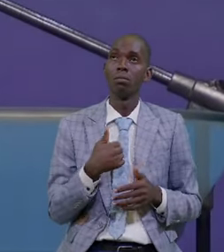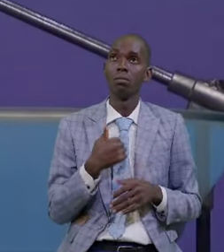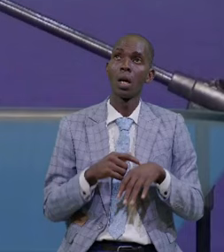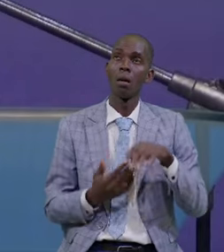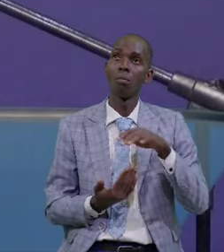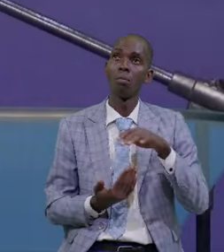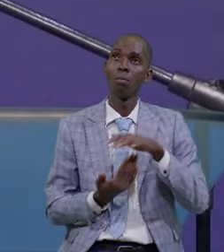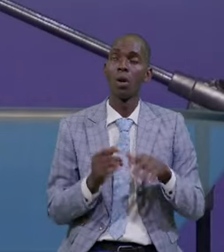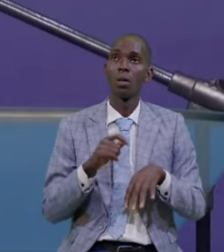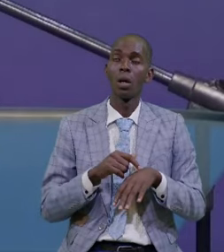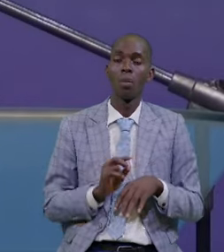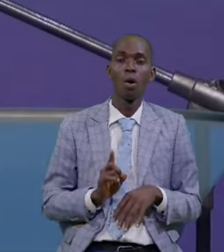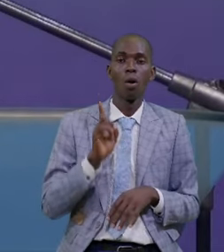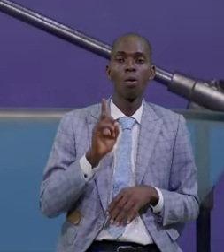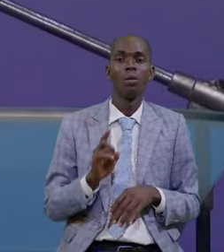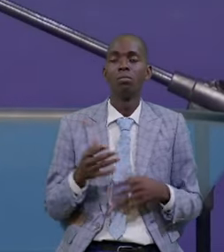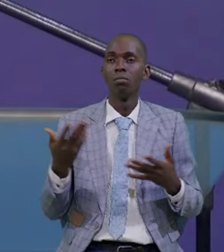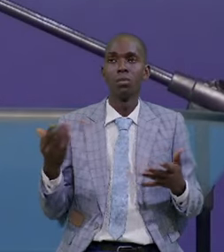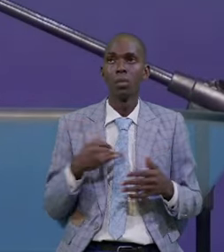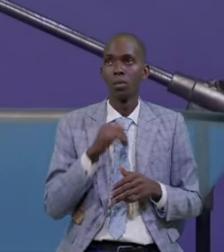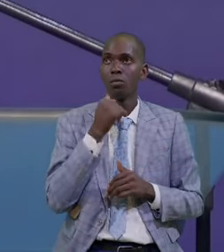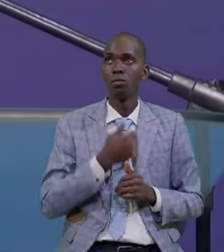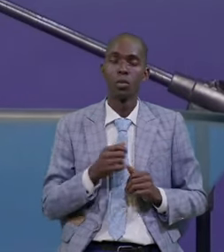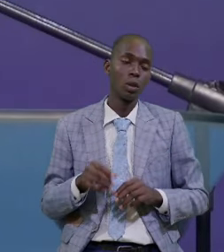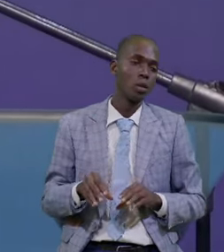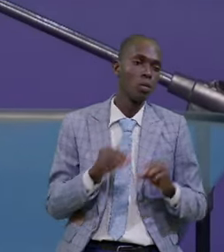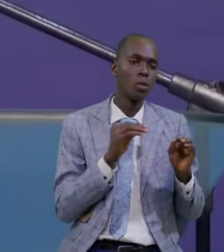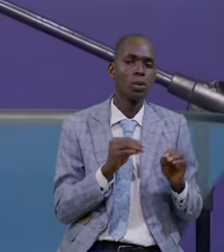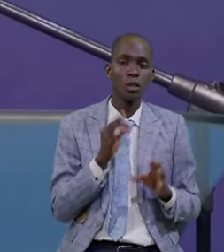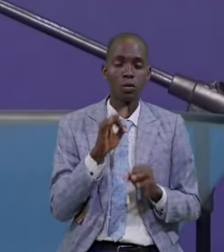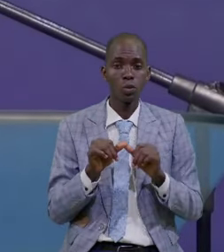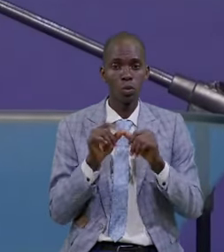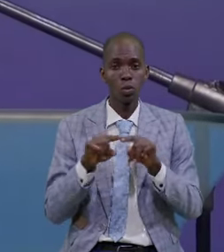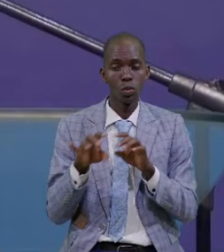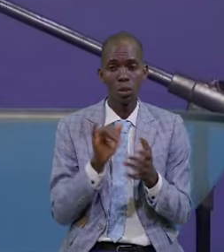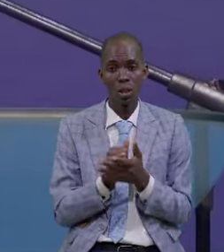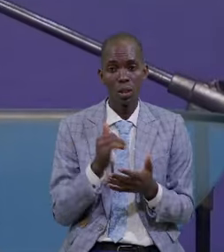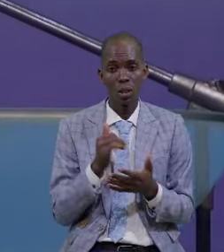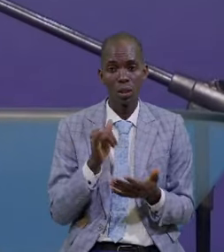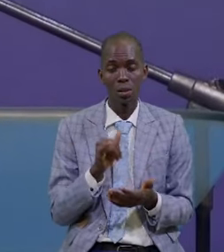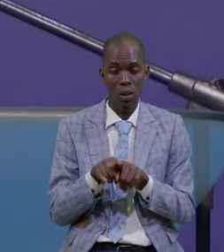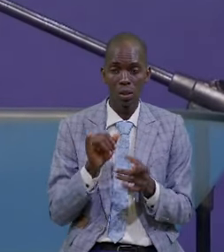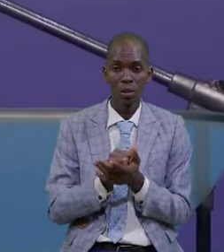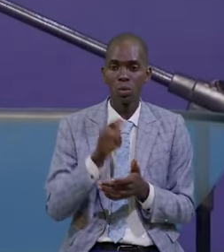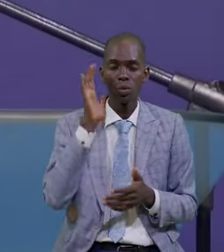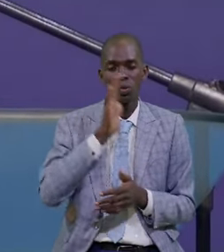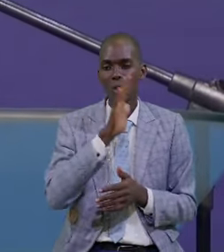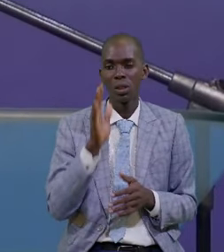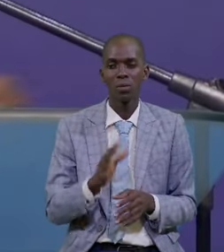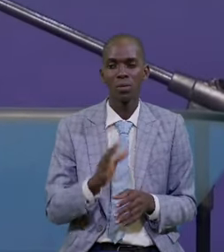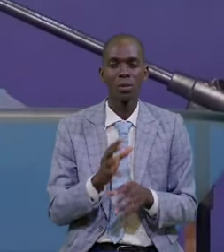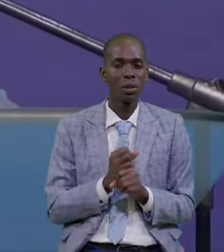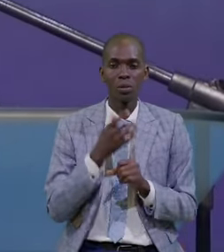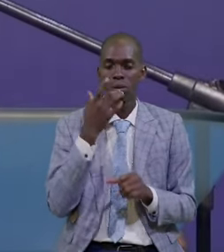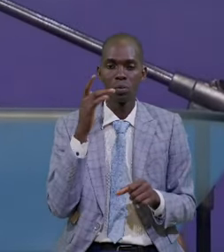do that, we're not going to receive the fulfillment of any promise in the Bible. And the